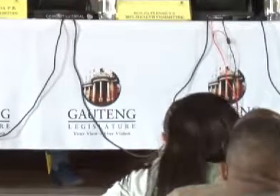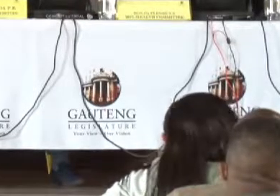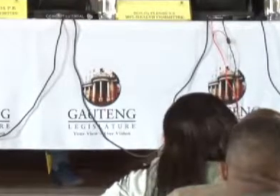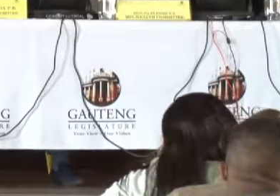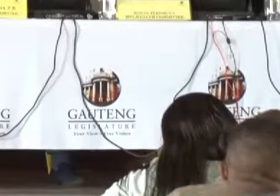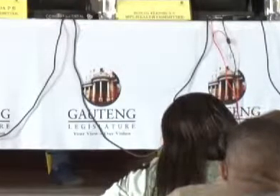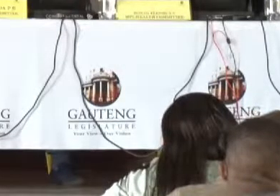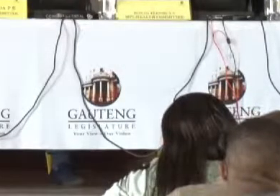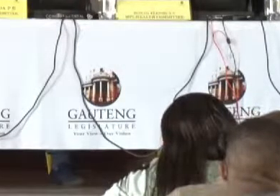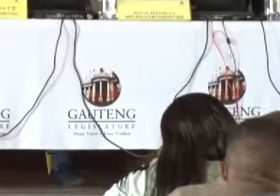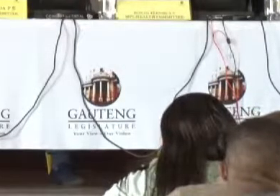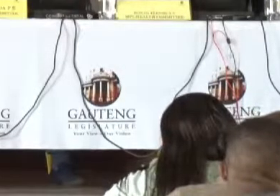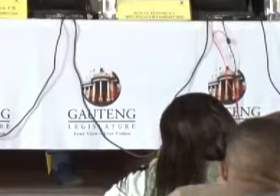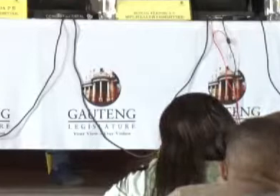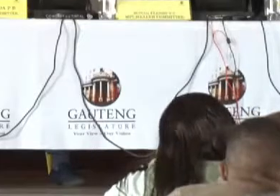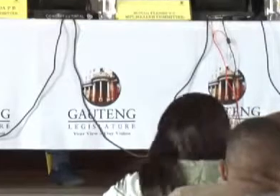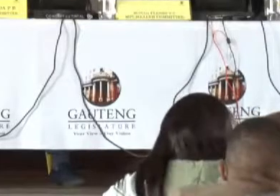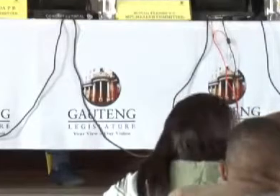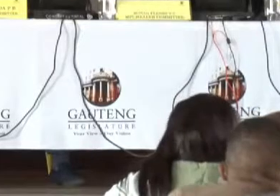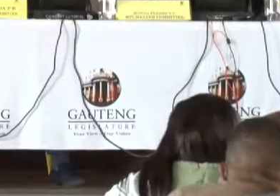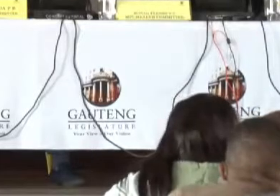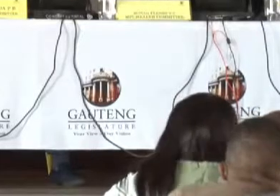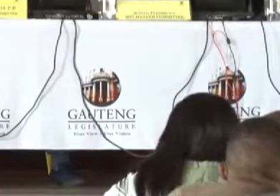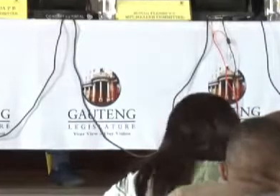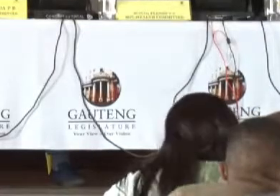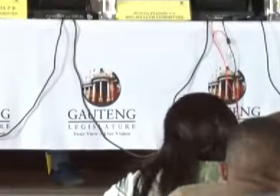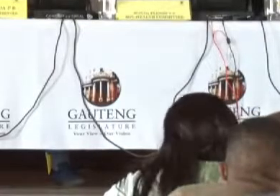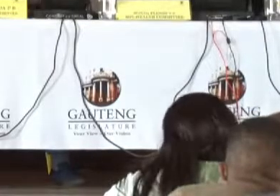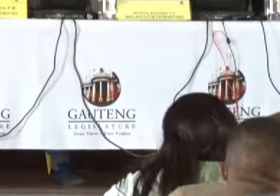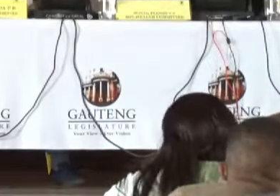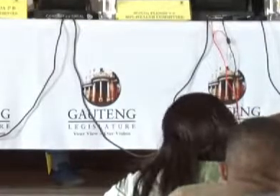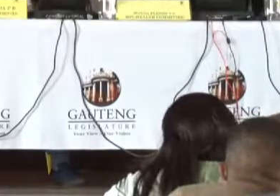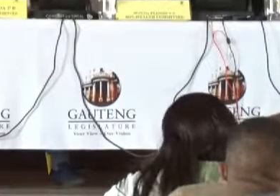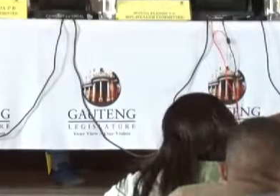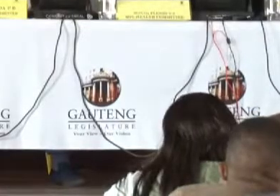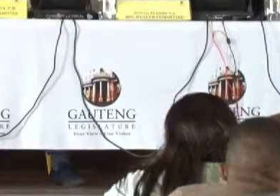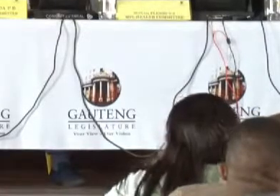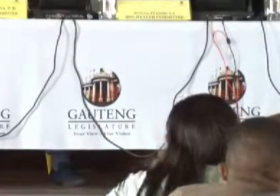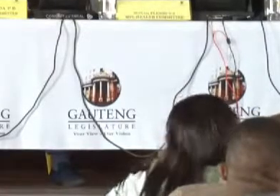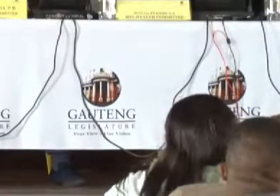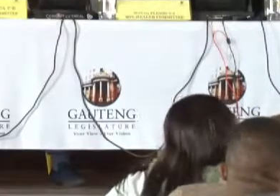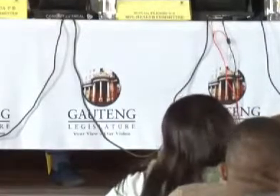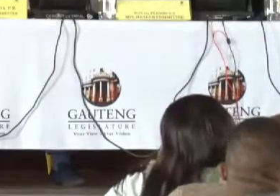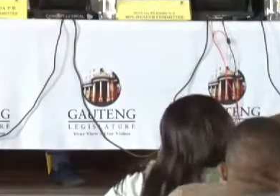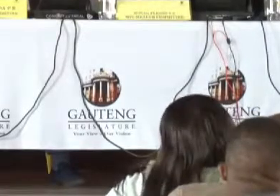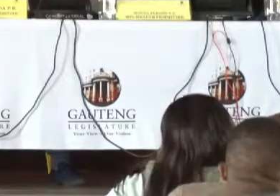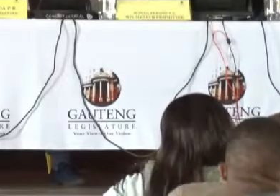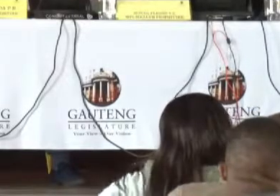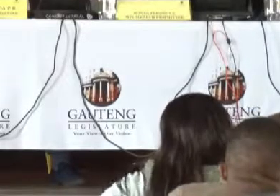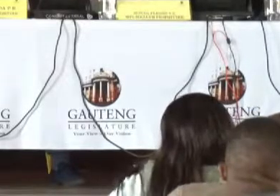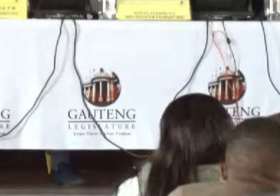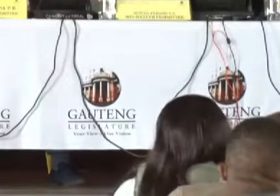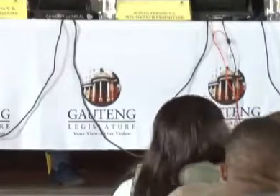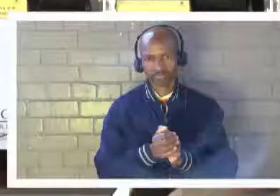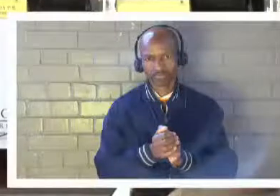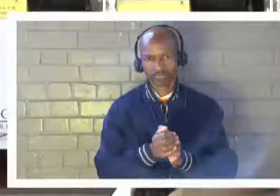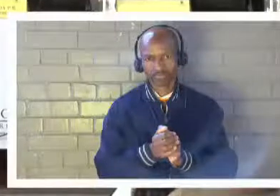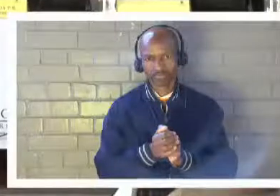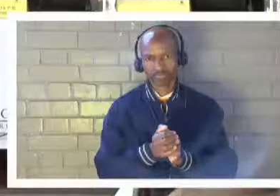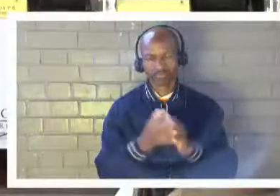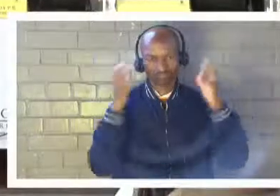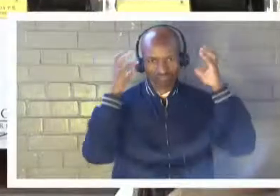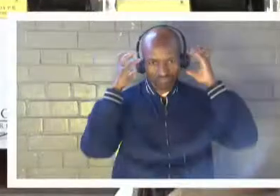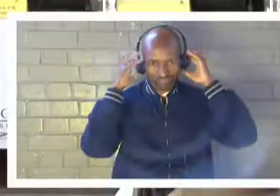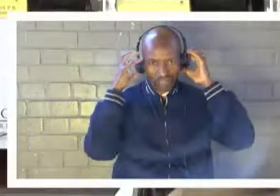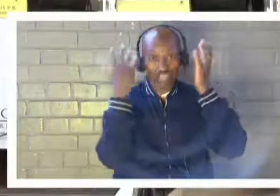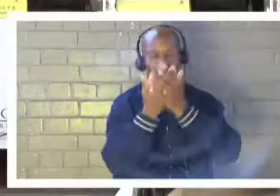Xitsonga on four. So if there's anybody who needs interpretation, the device,